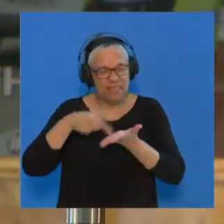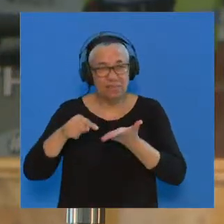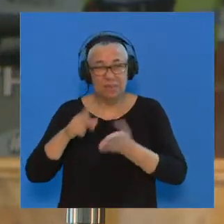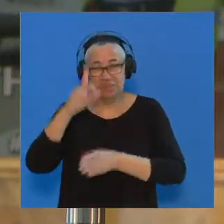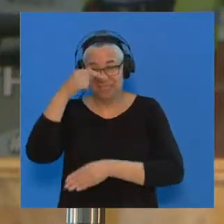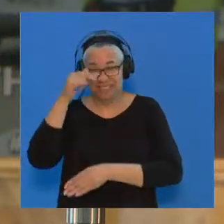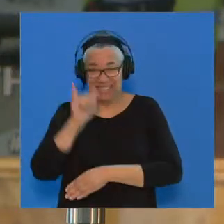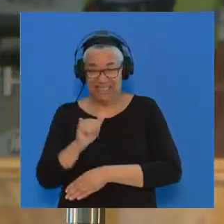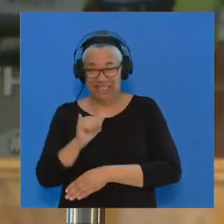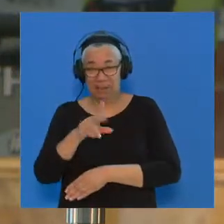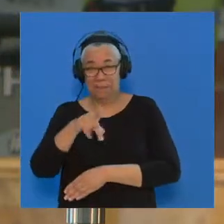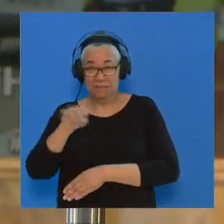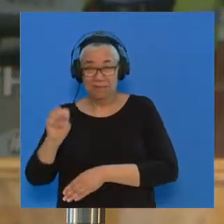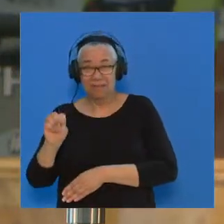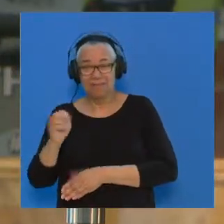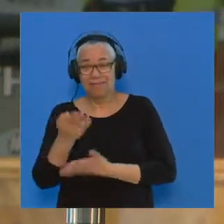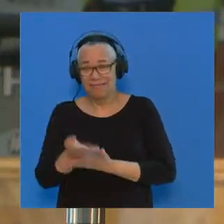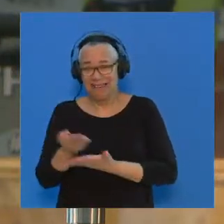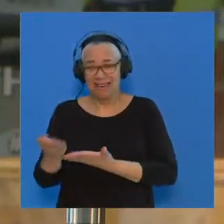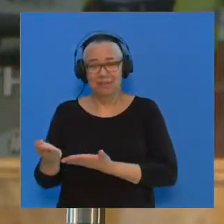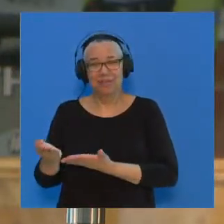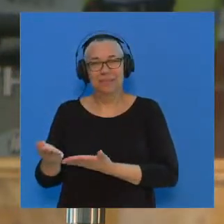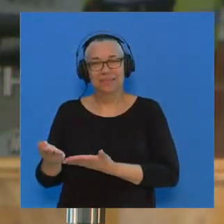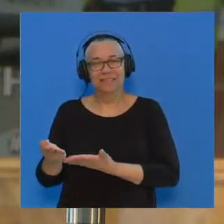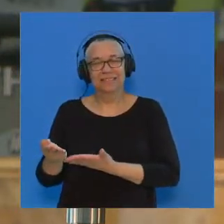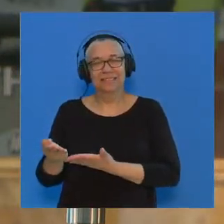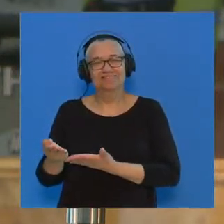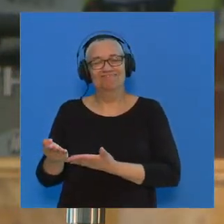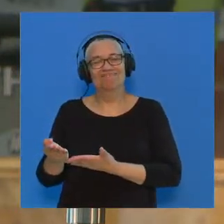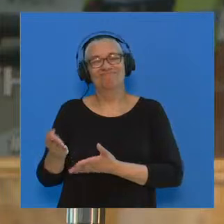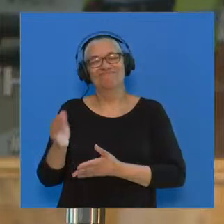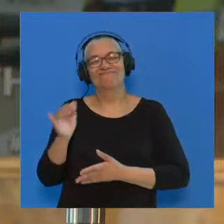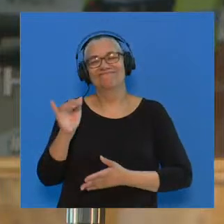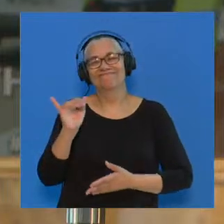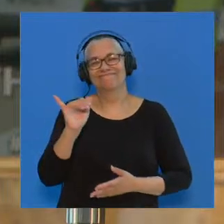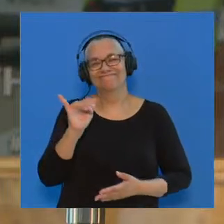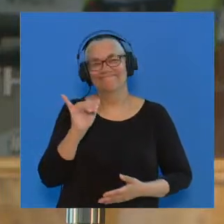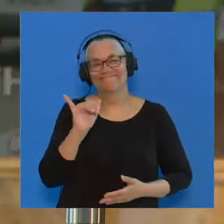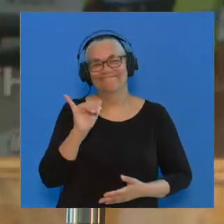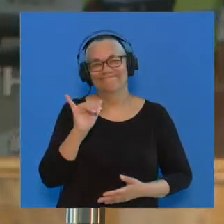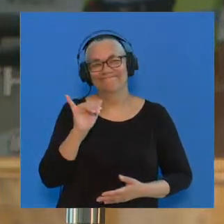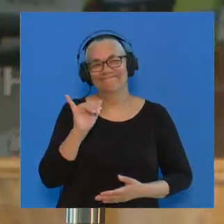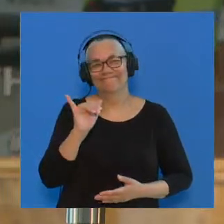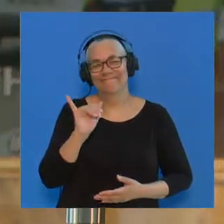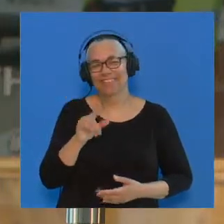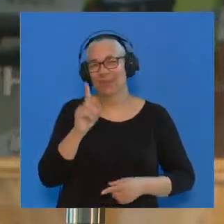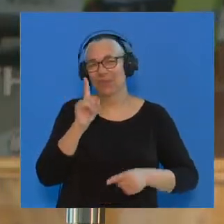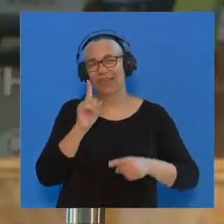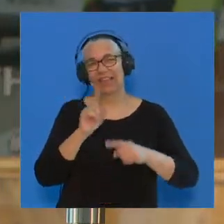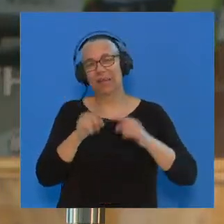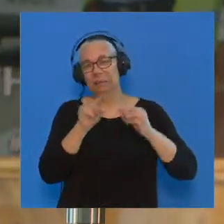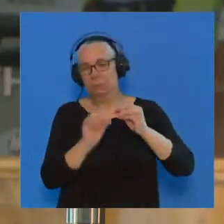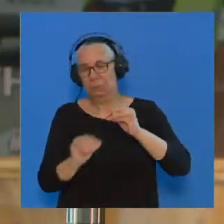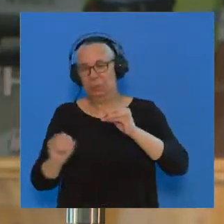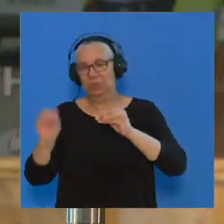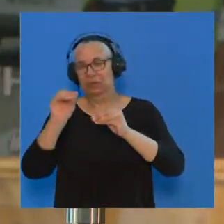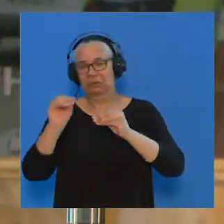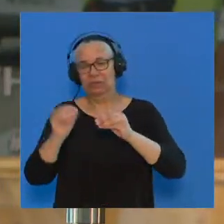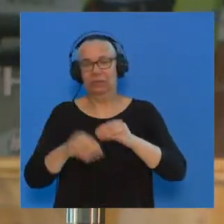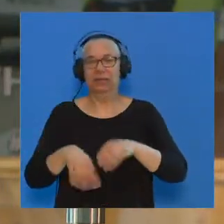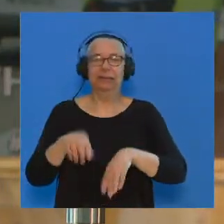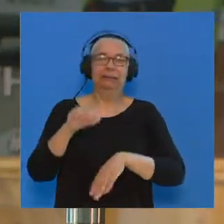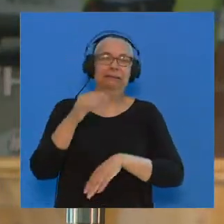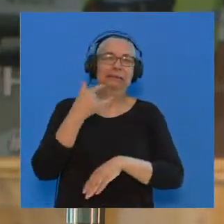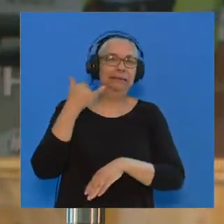PPE, item of PPE that is putting us still at the, we can't go up to the amber or to the green on